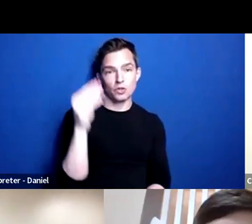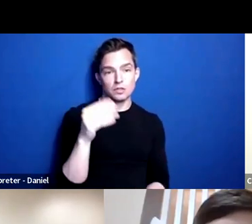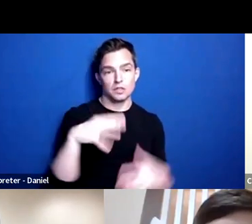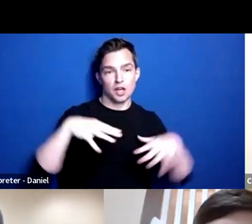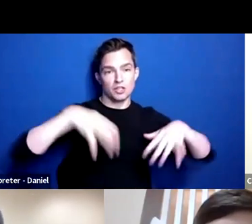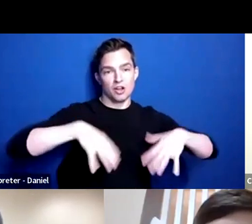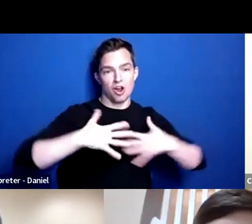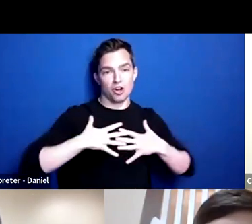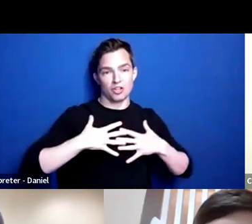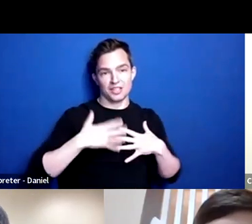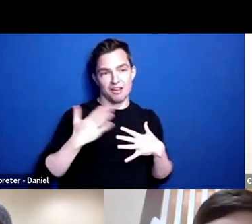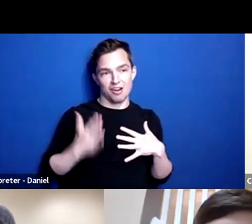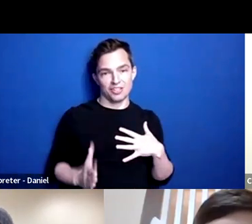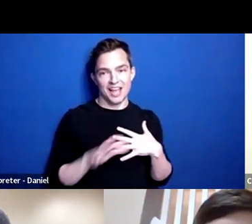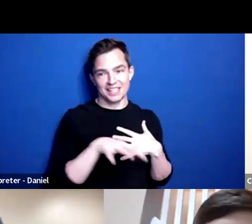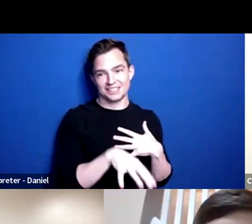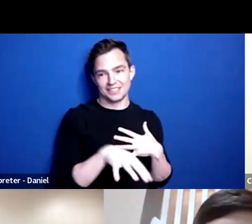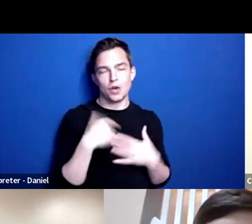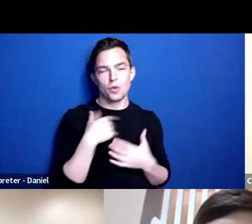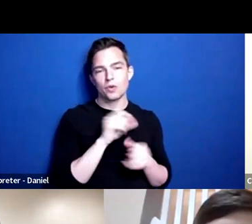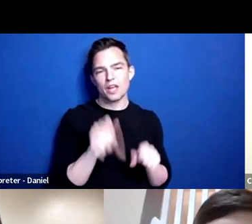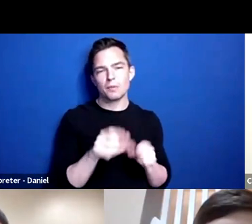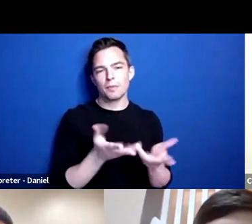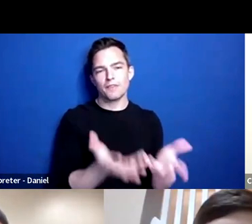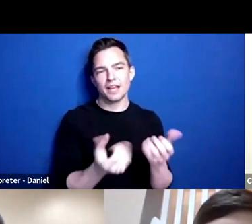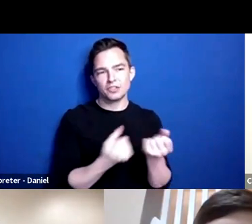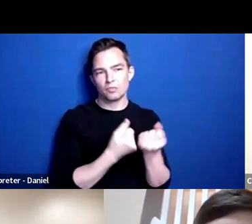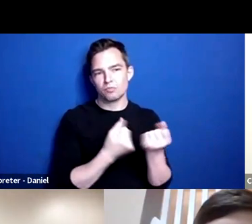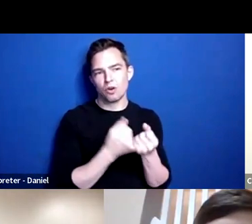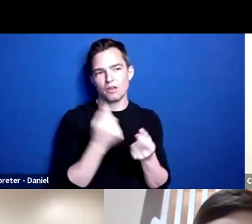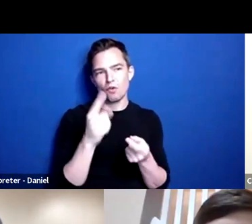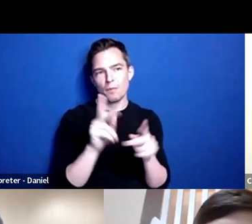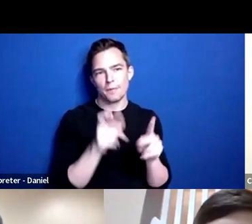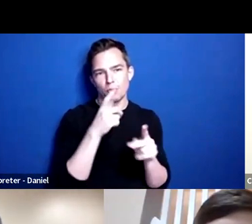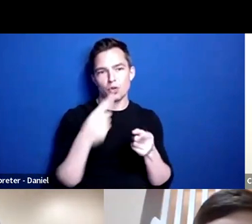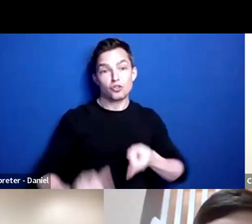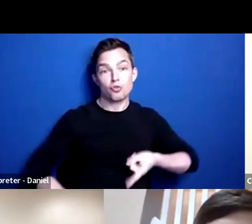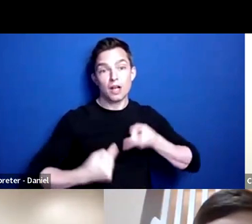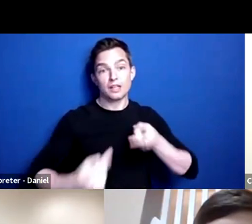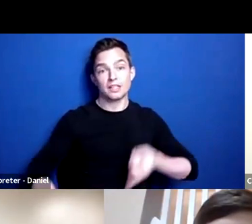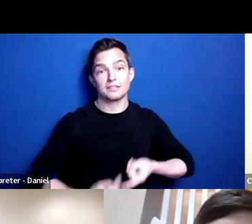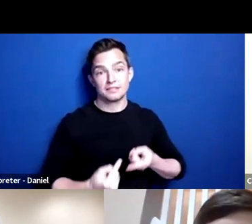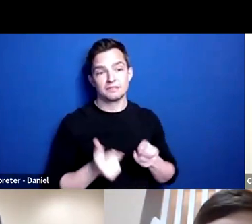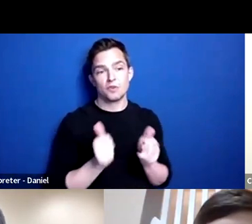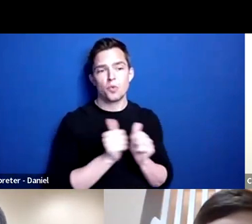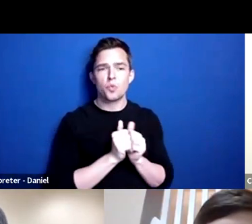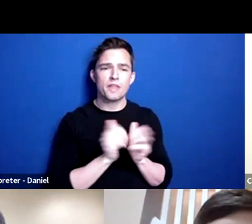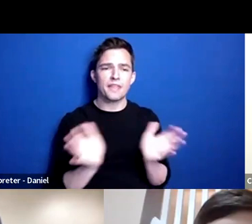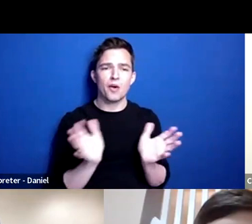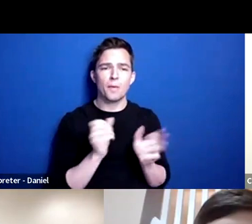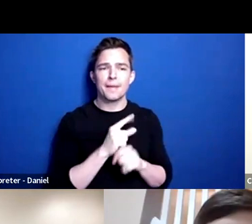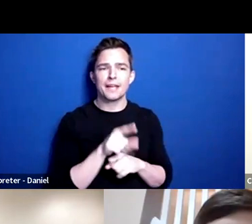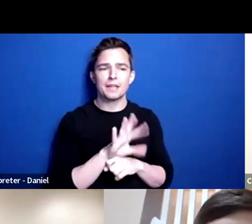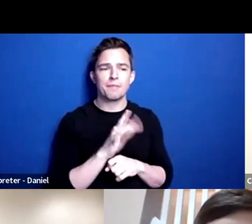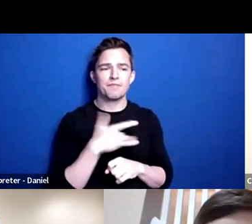side. We were able to provide support to people that were struggling without making them